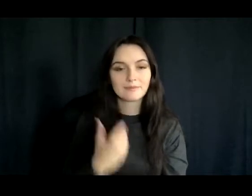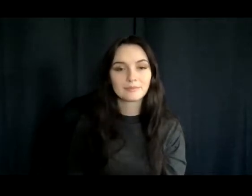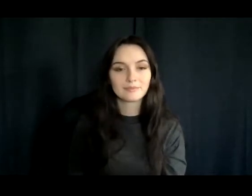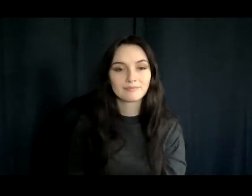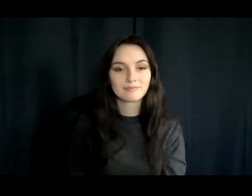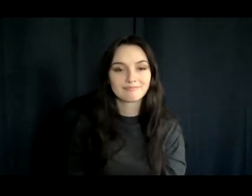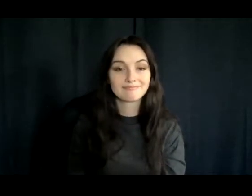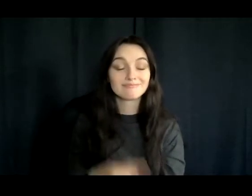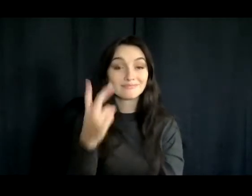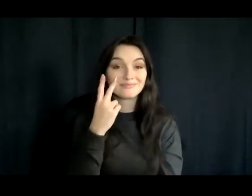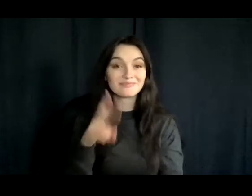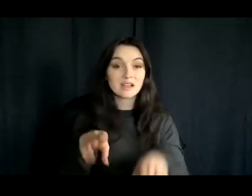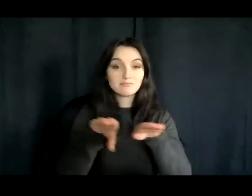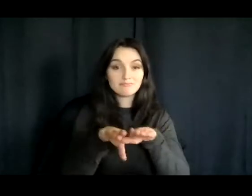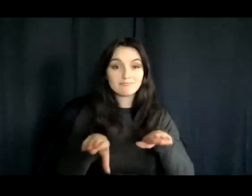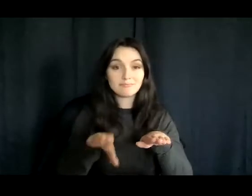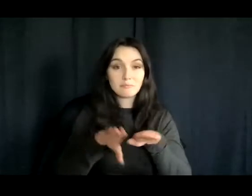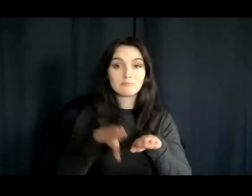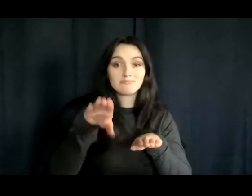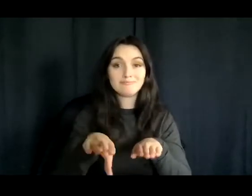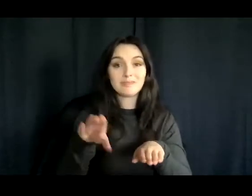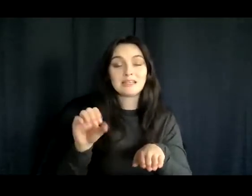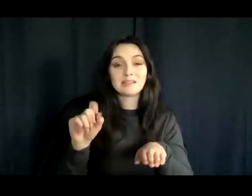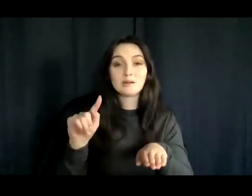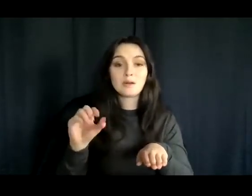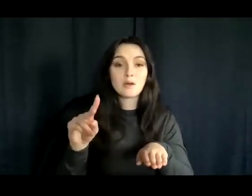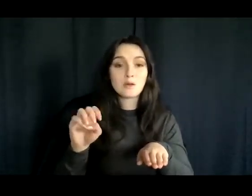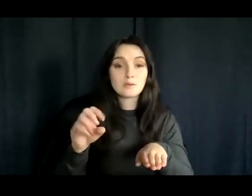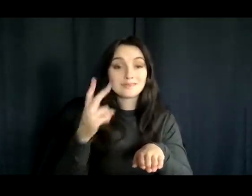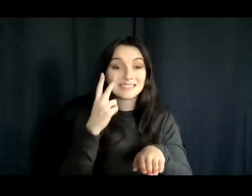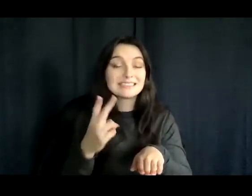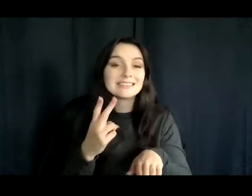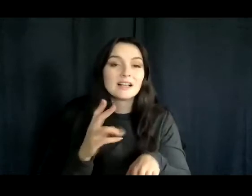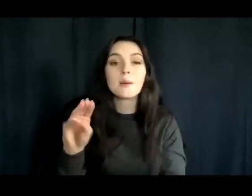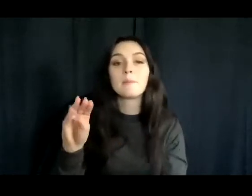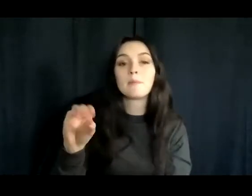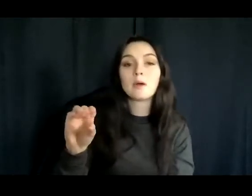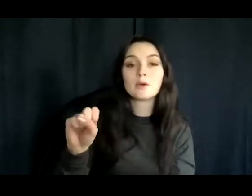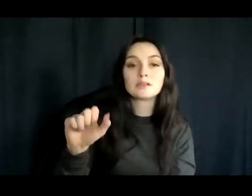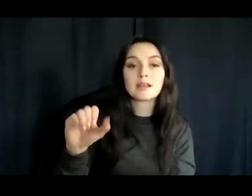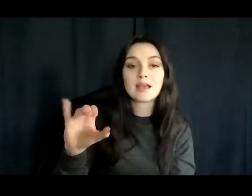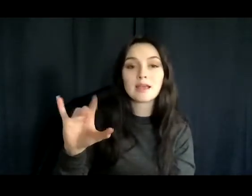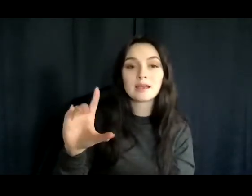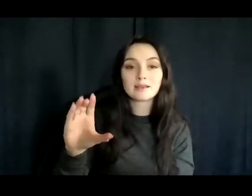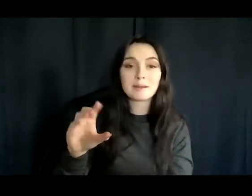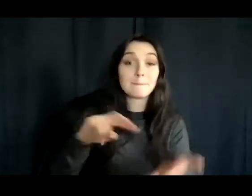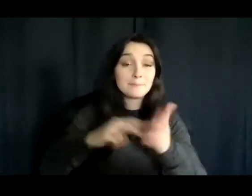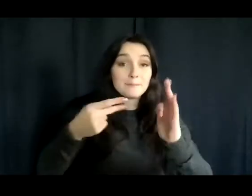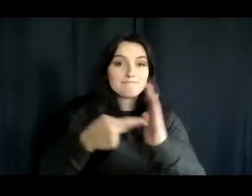stepping stones are made out of mosaic tile pieces. So broken tile put together to be beautiful